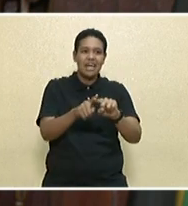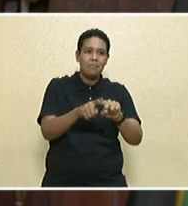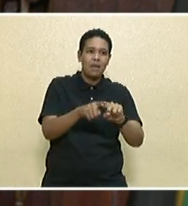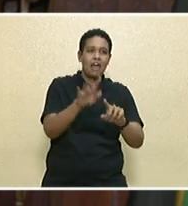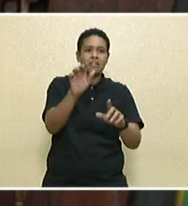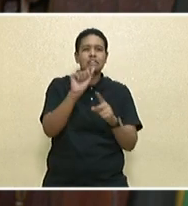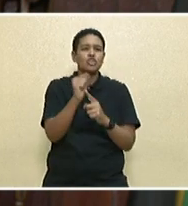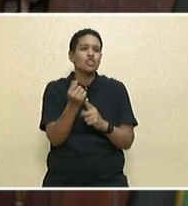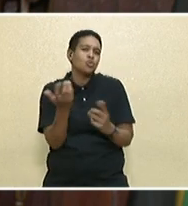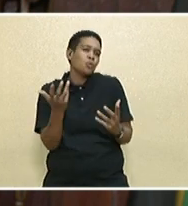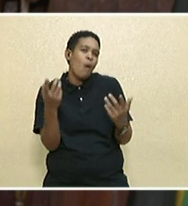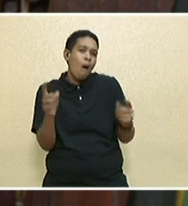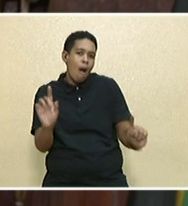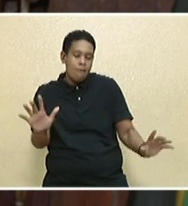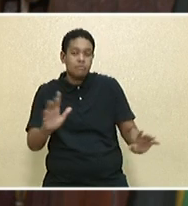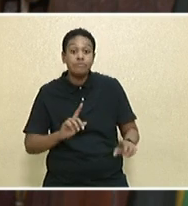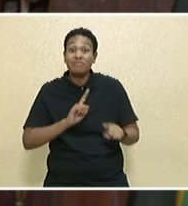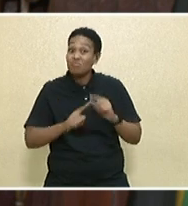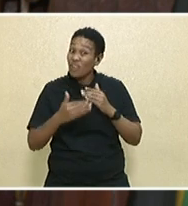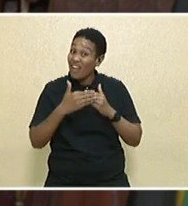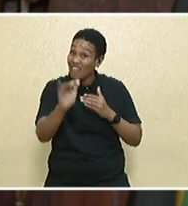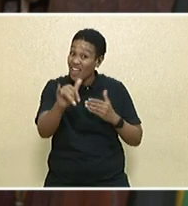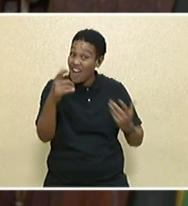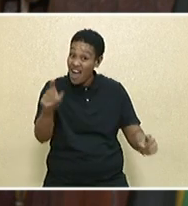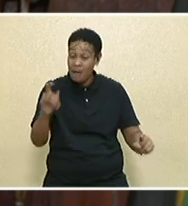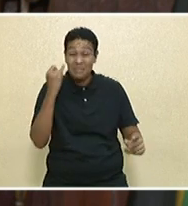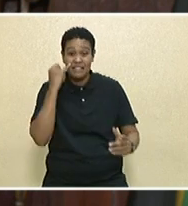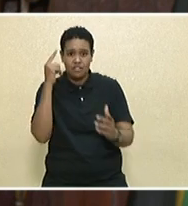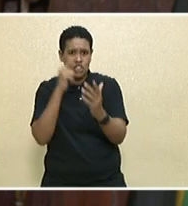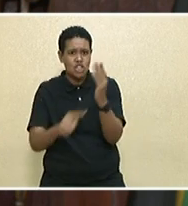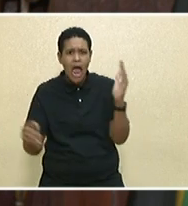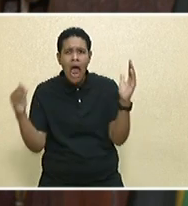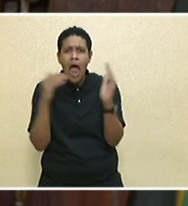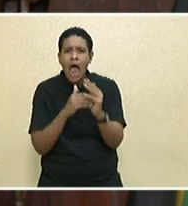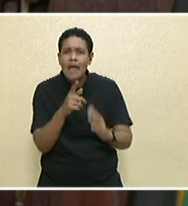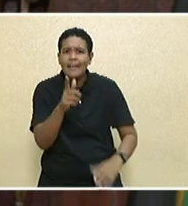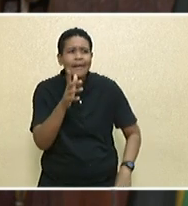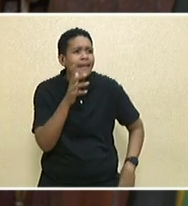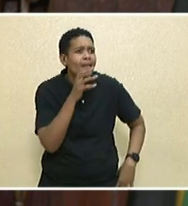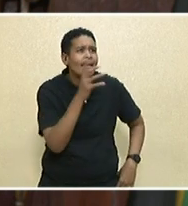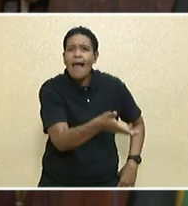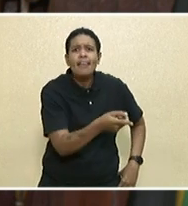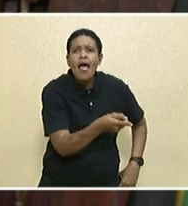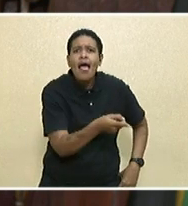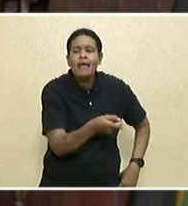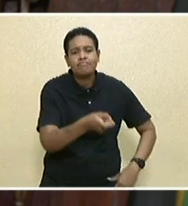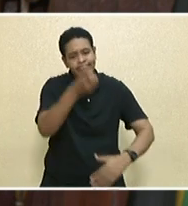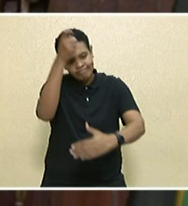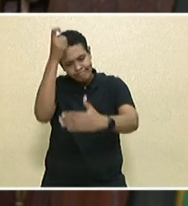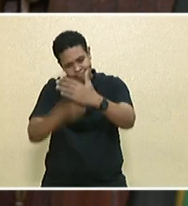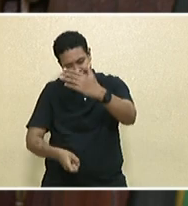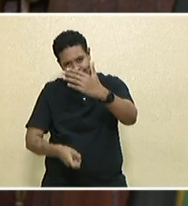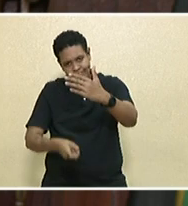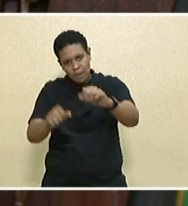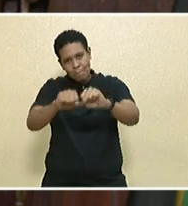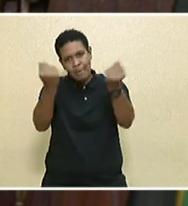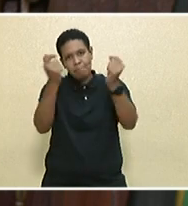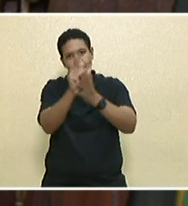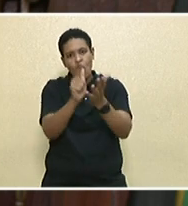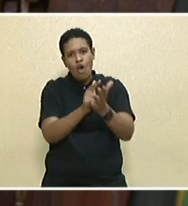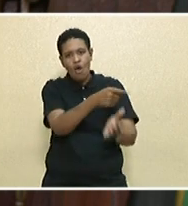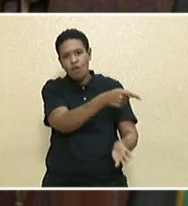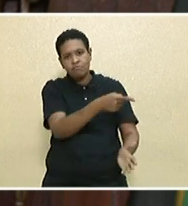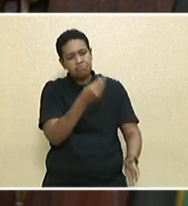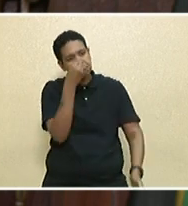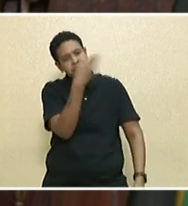the circumstances. But after that, if you are checked again, you will definitely be charged for breaching the